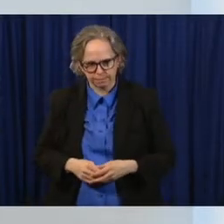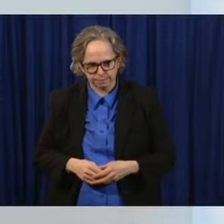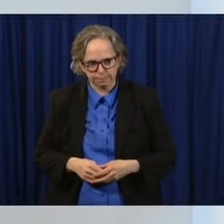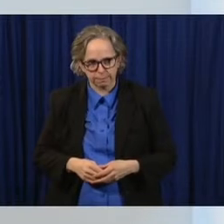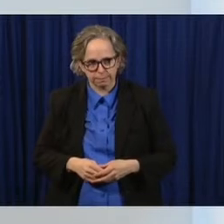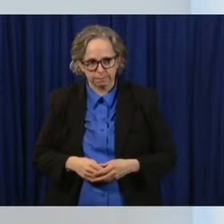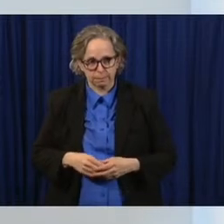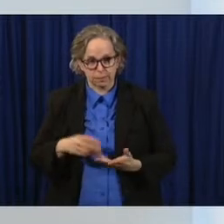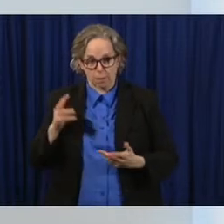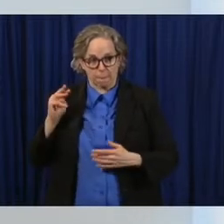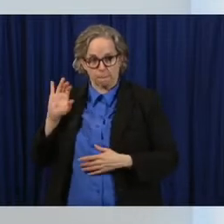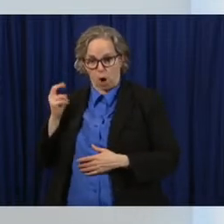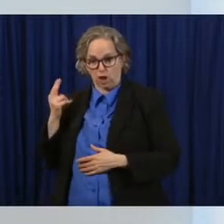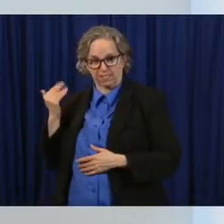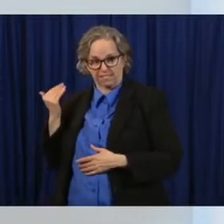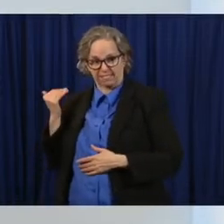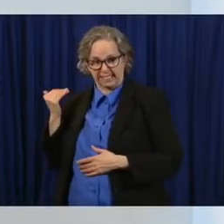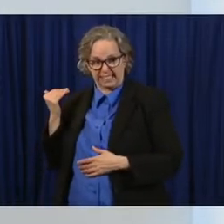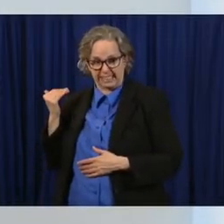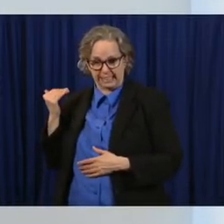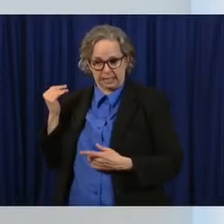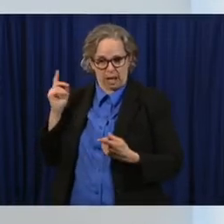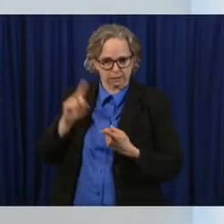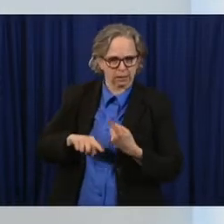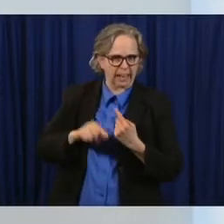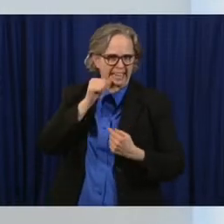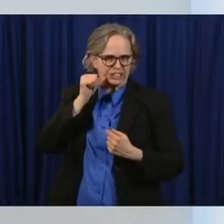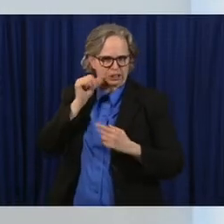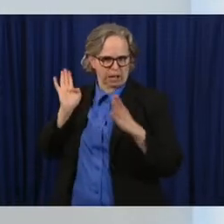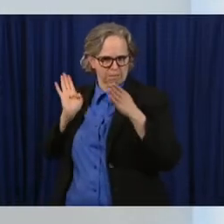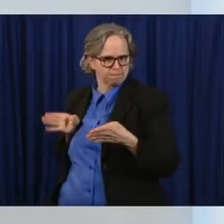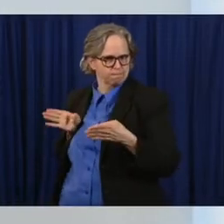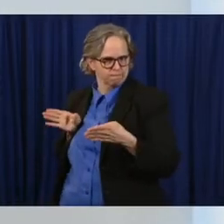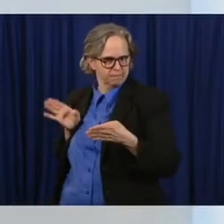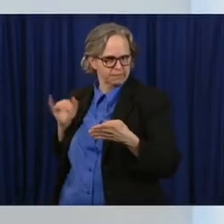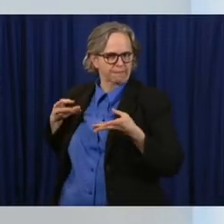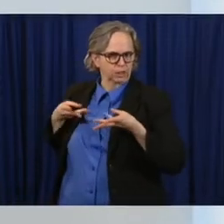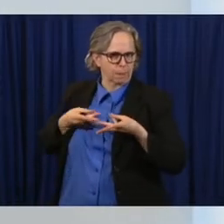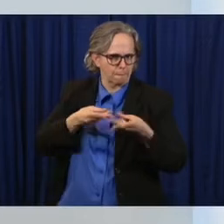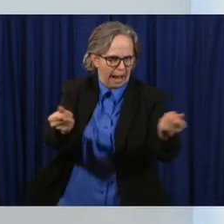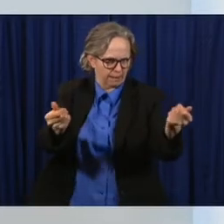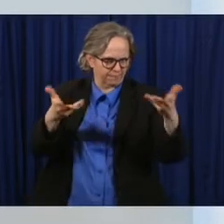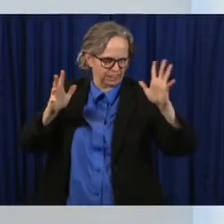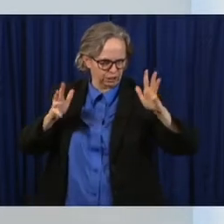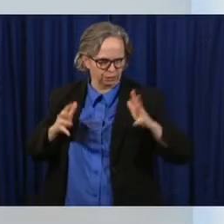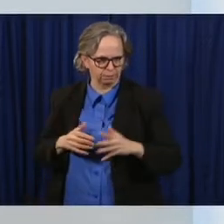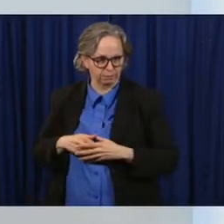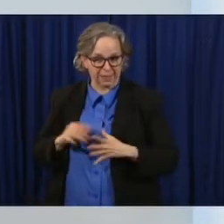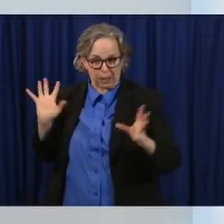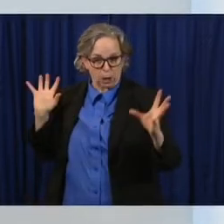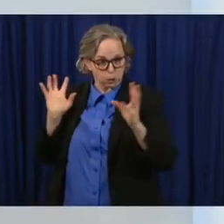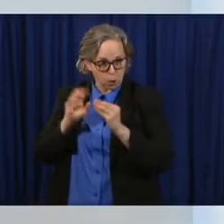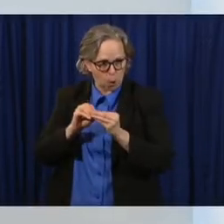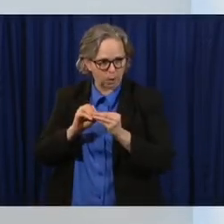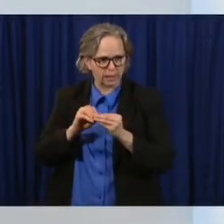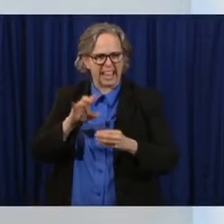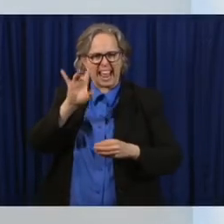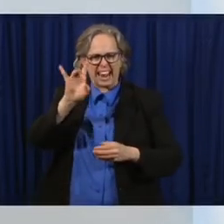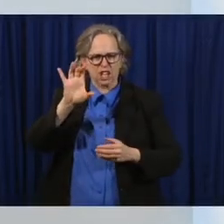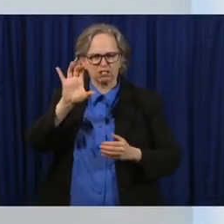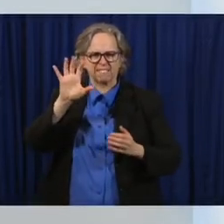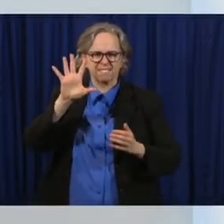March 15th until yesterday that have been processed, and that total amount is